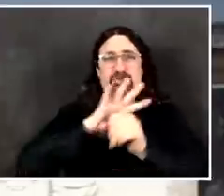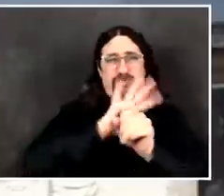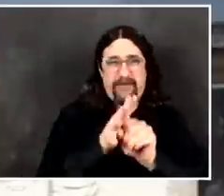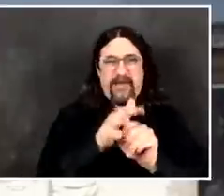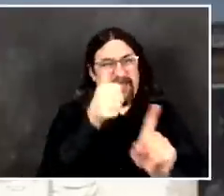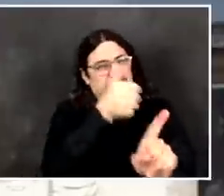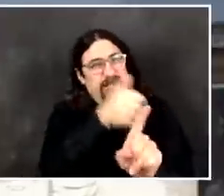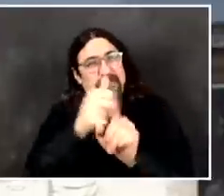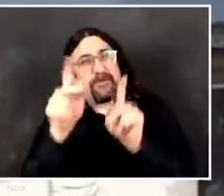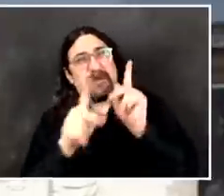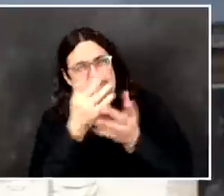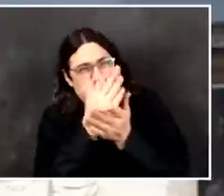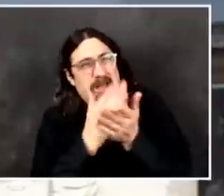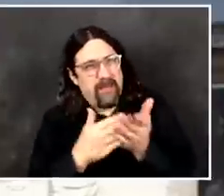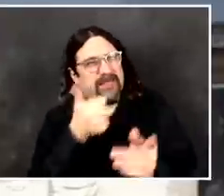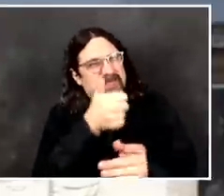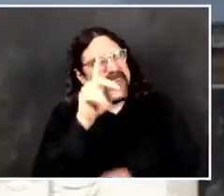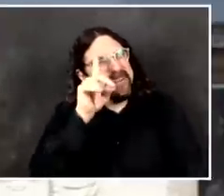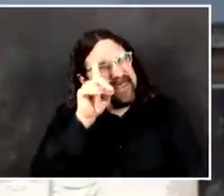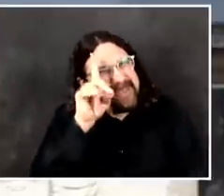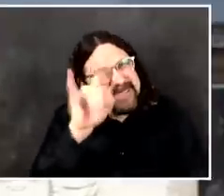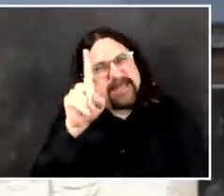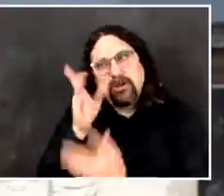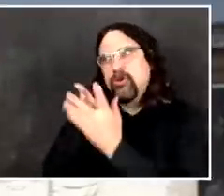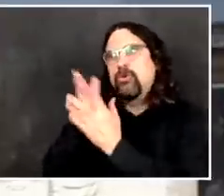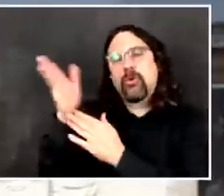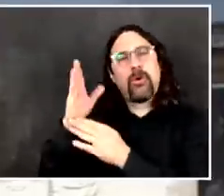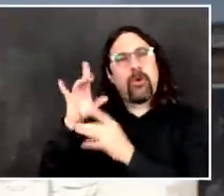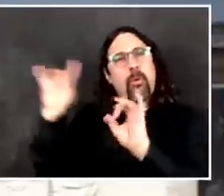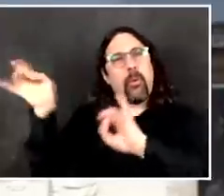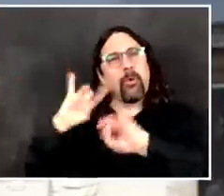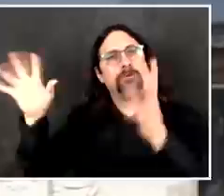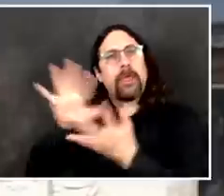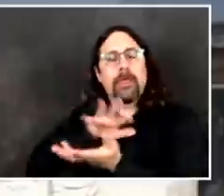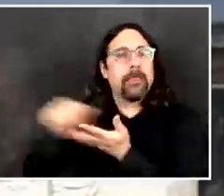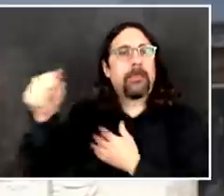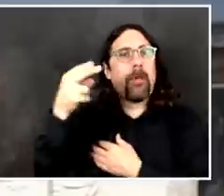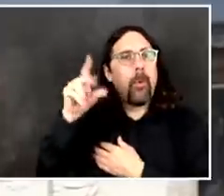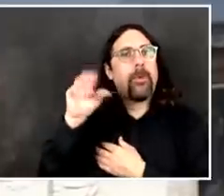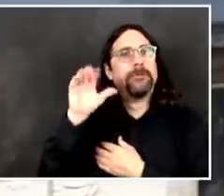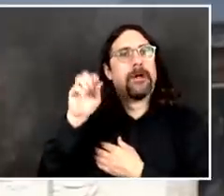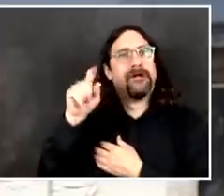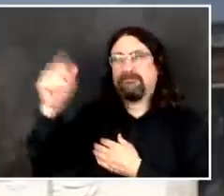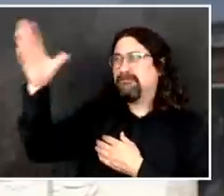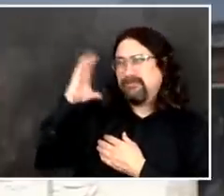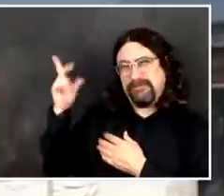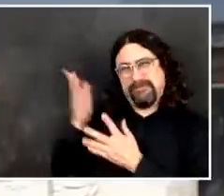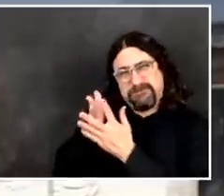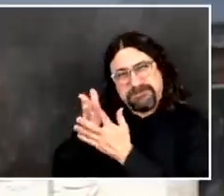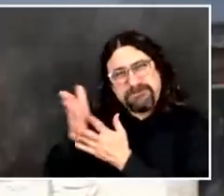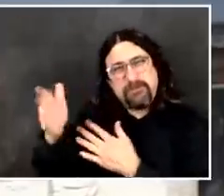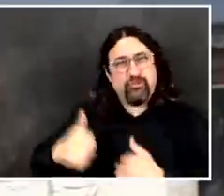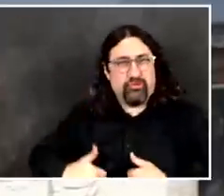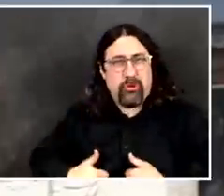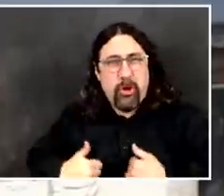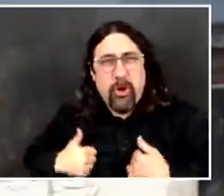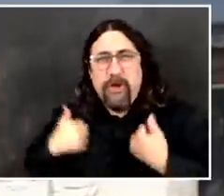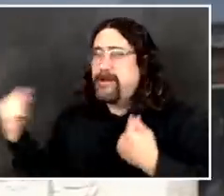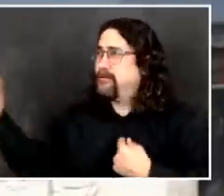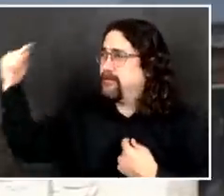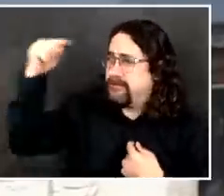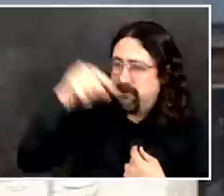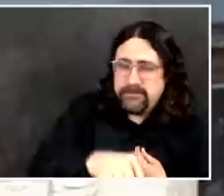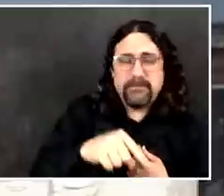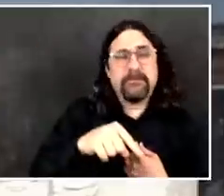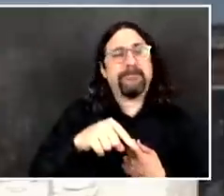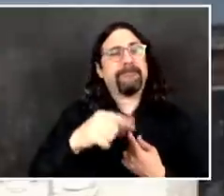to the coronavirus. We have to learn a lesson from all of them, even those we've lost,